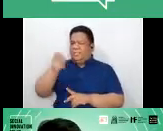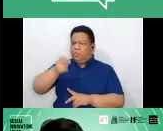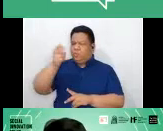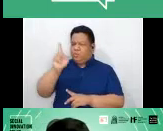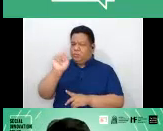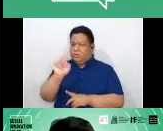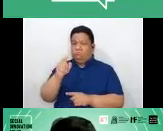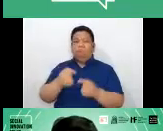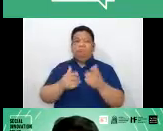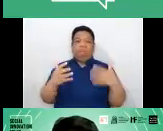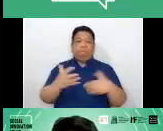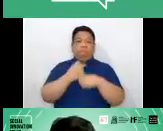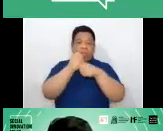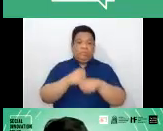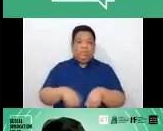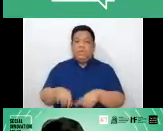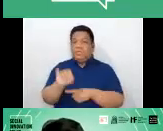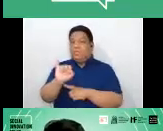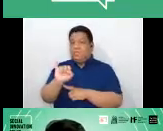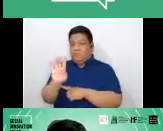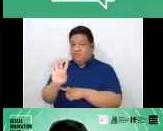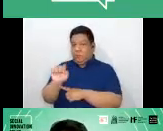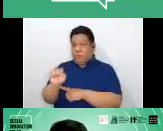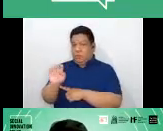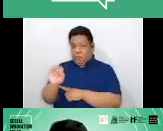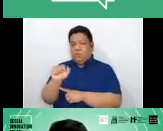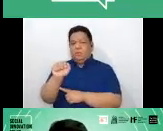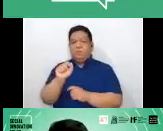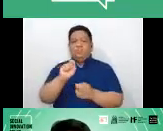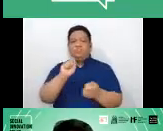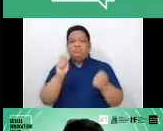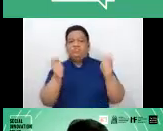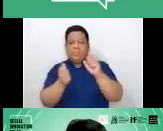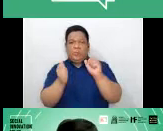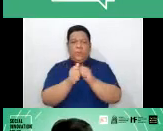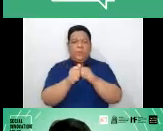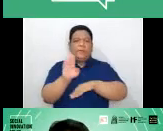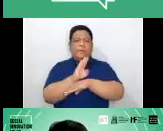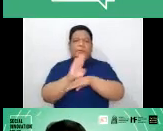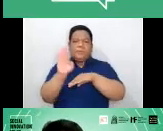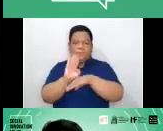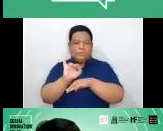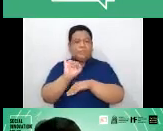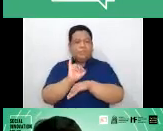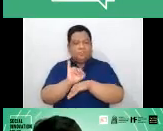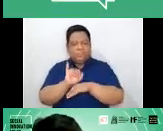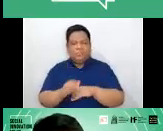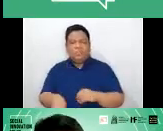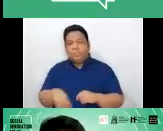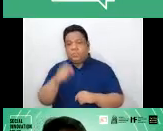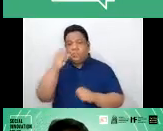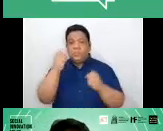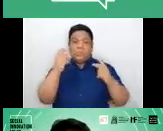recap, Industry 4.0, they are industrial changes, which is why they have a series. And there were many